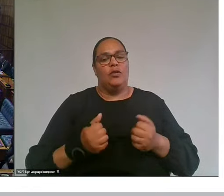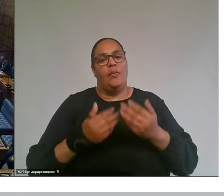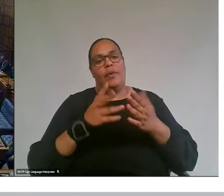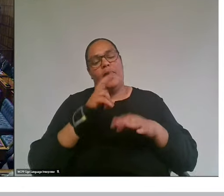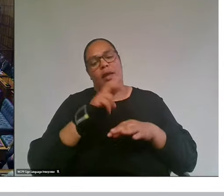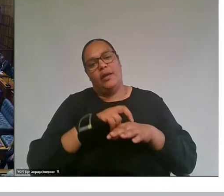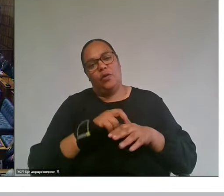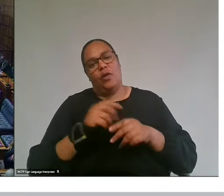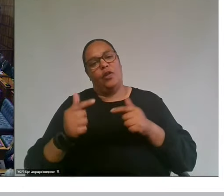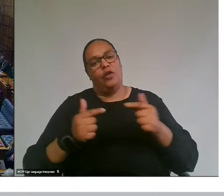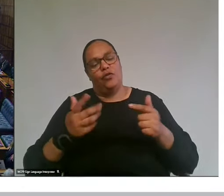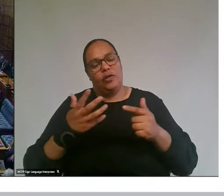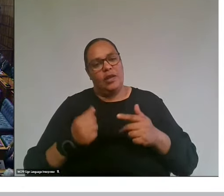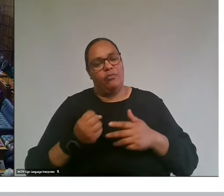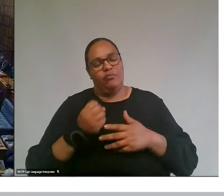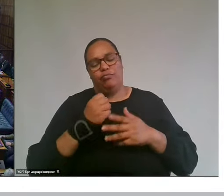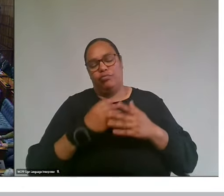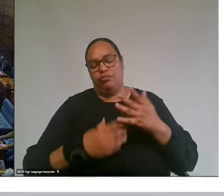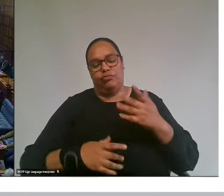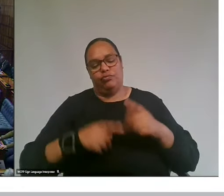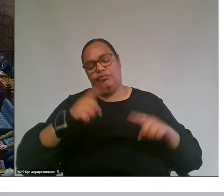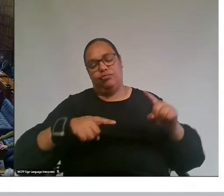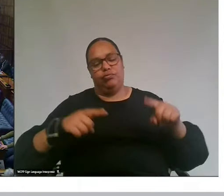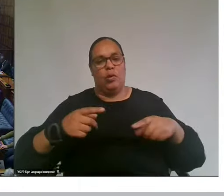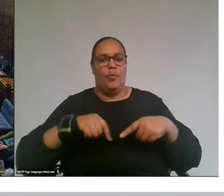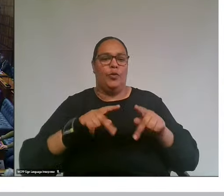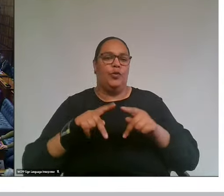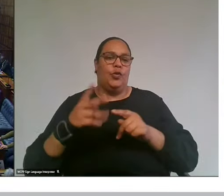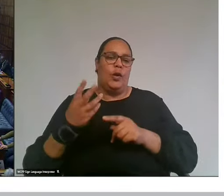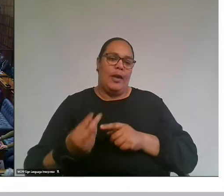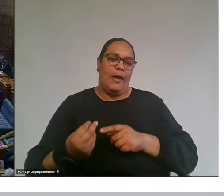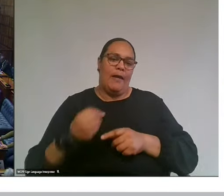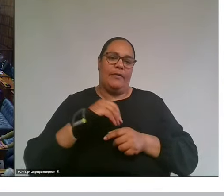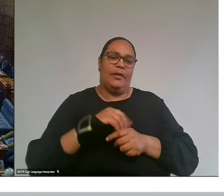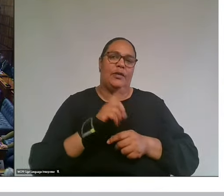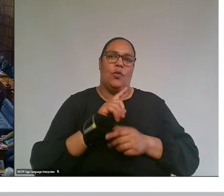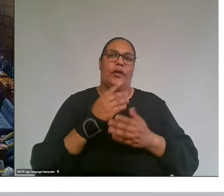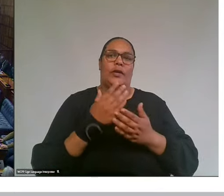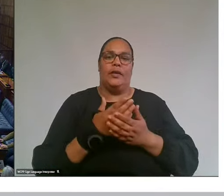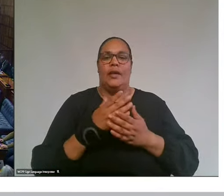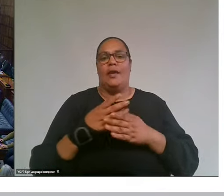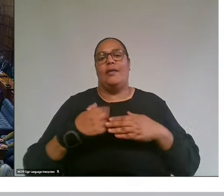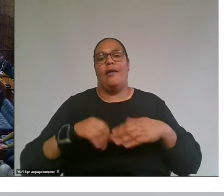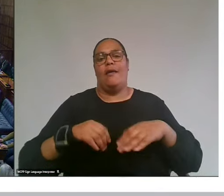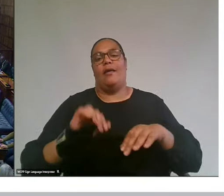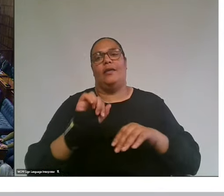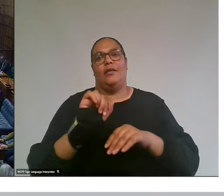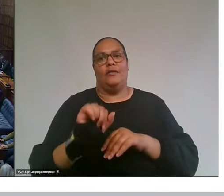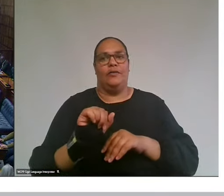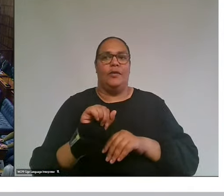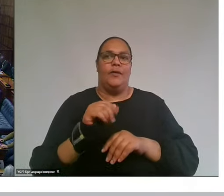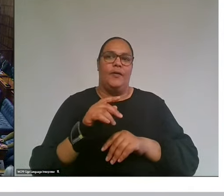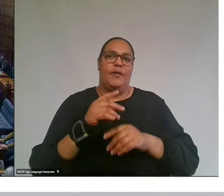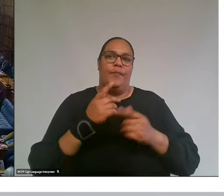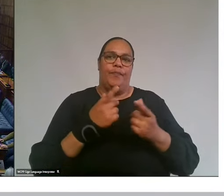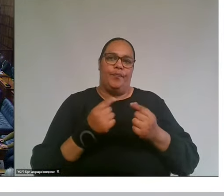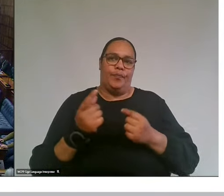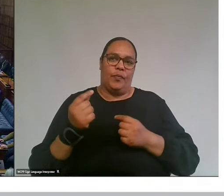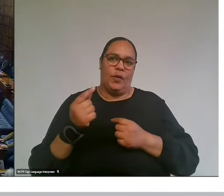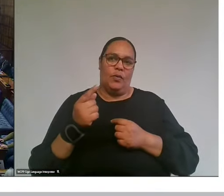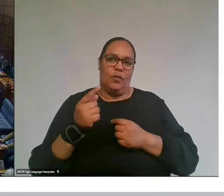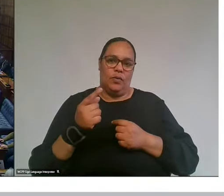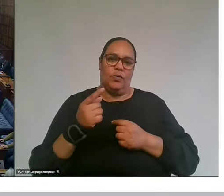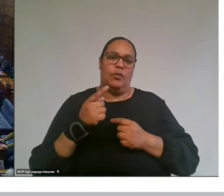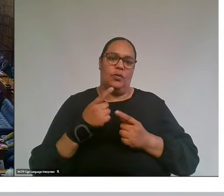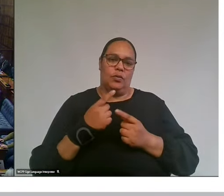there's Logistics there's a whole range of other opportunities which can be actively nurtured created if you